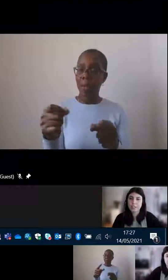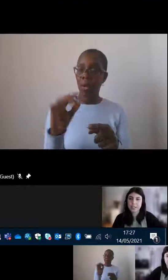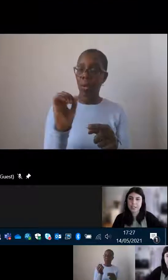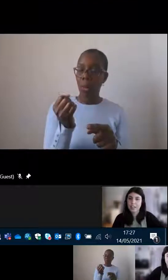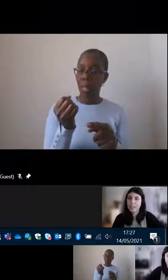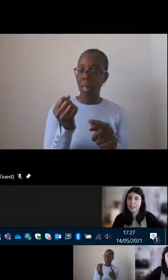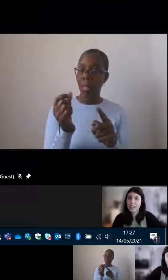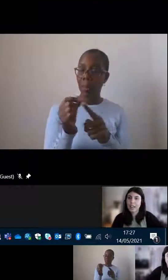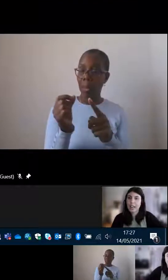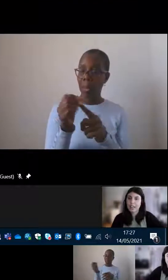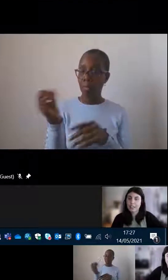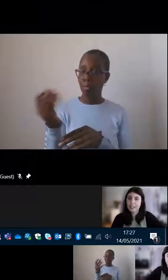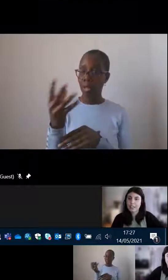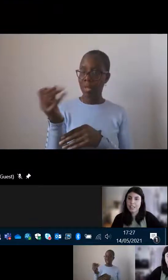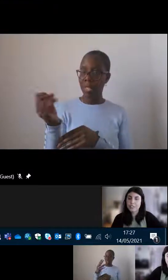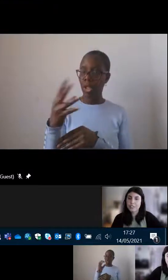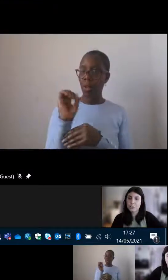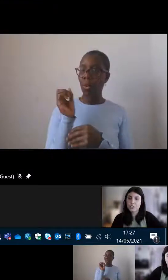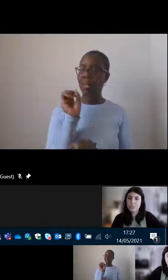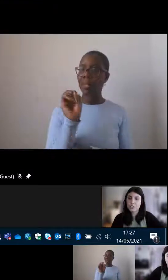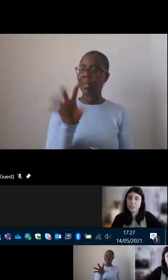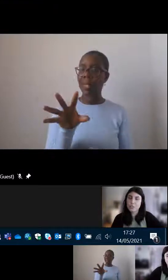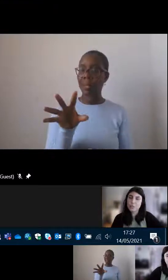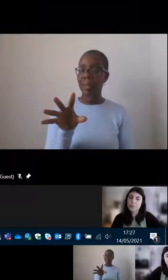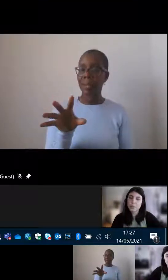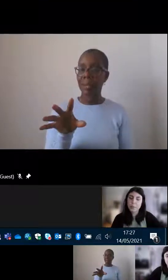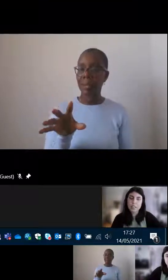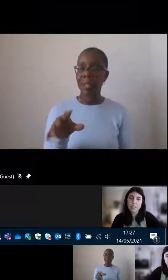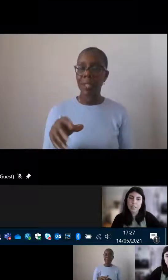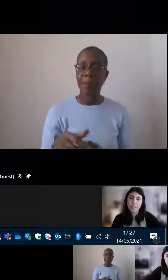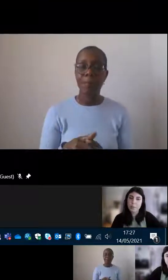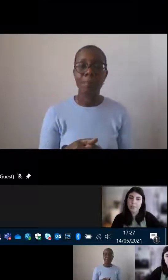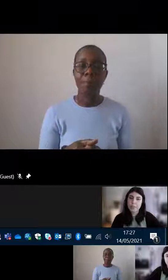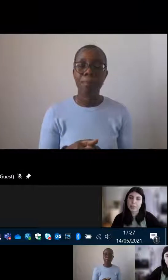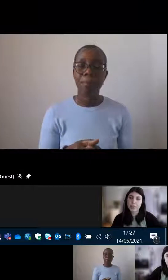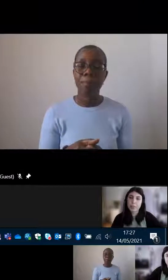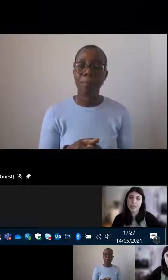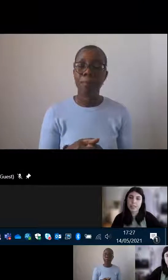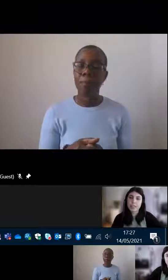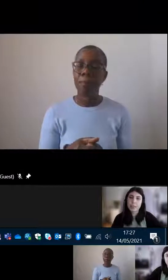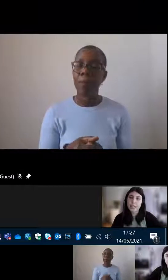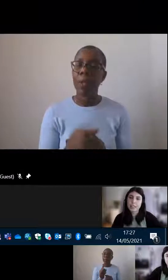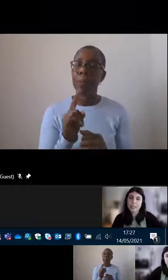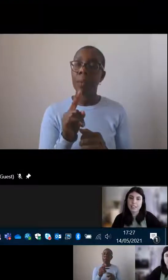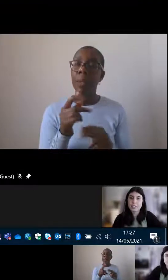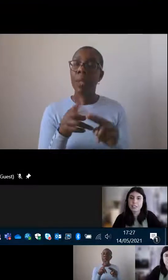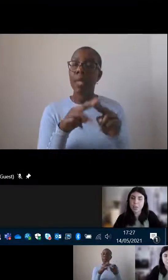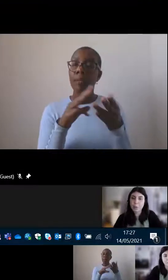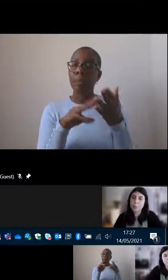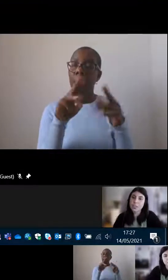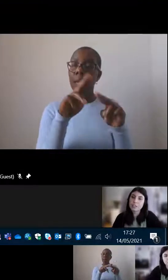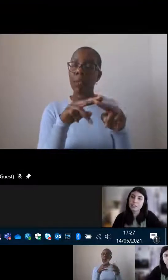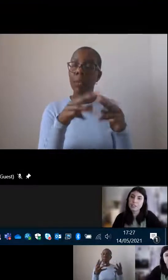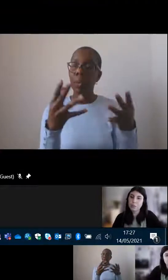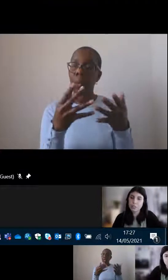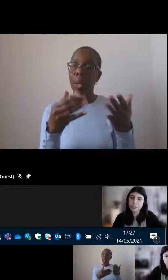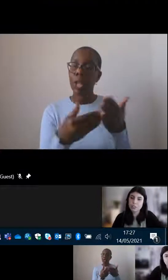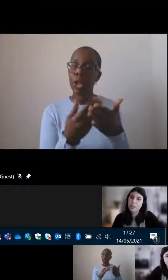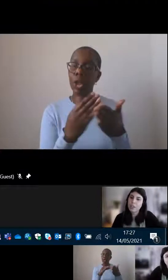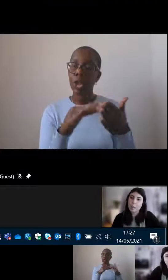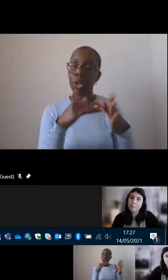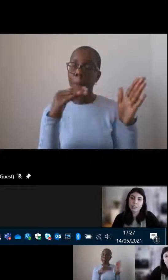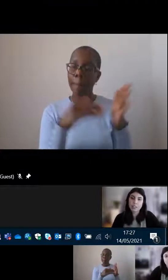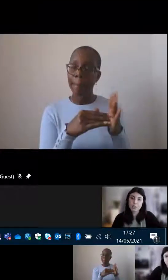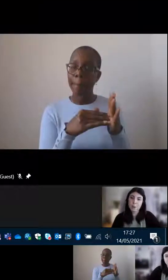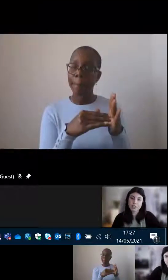email address there. And if you're a parent in Newham, if you would like to be added to our Brighter